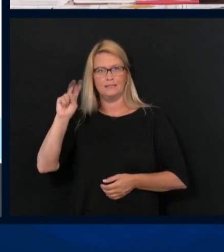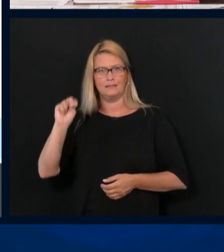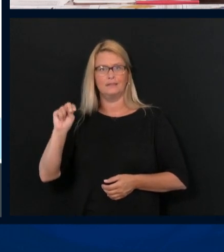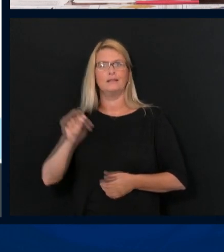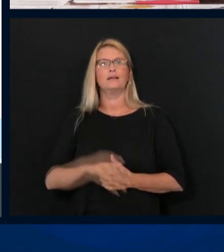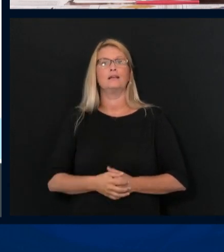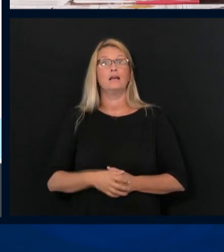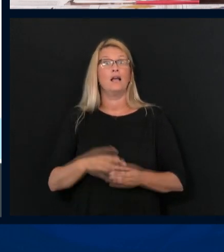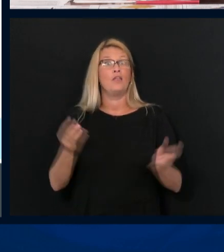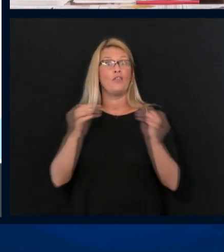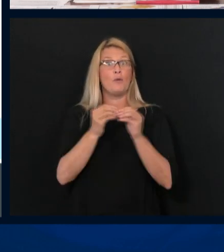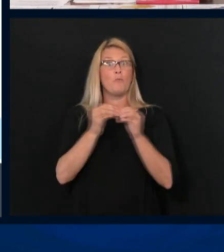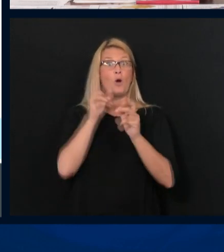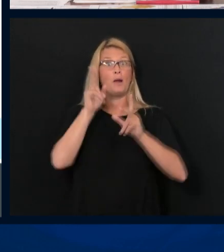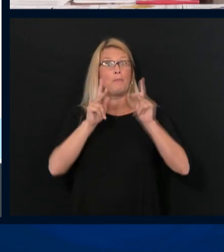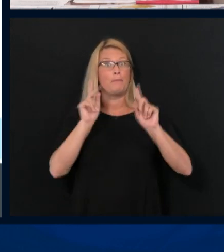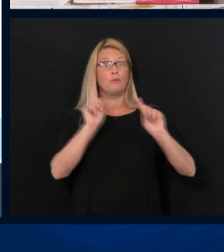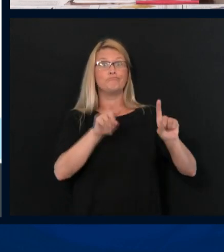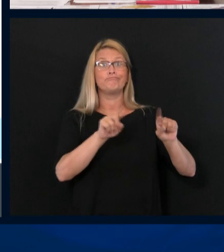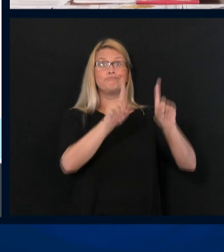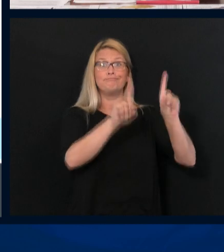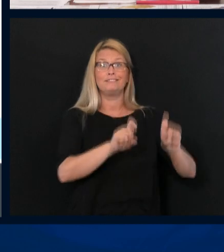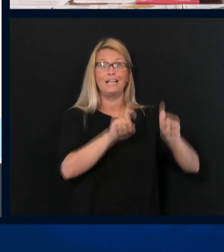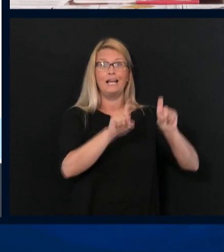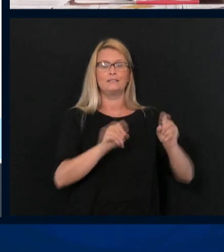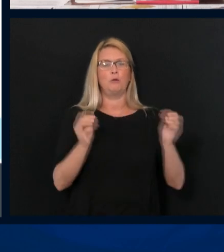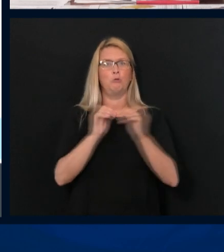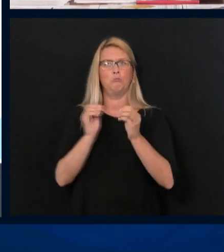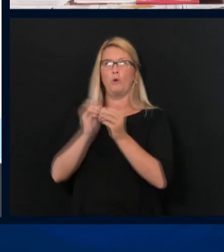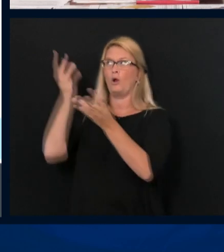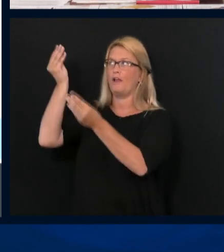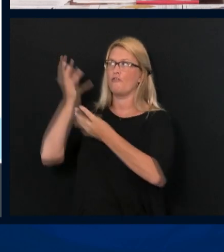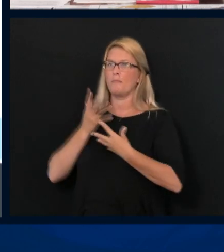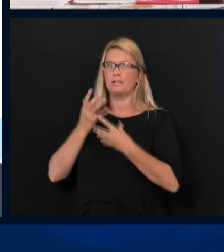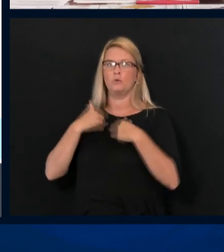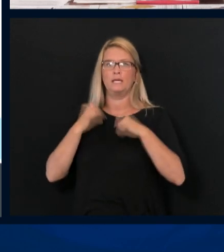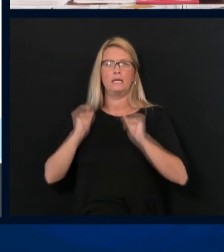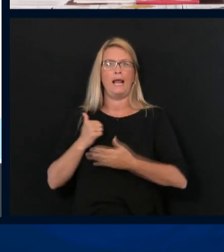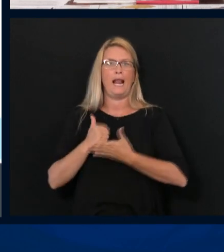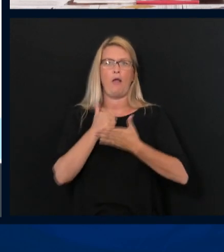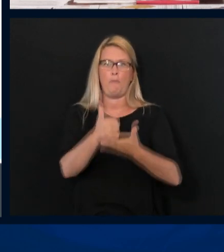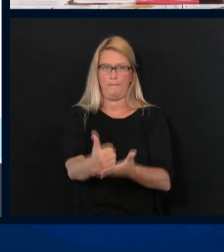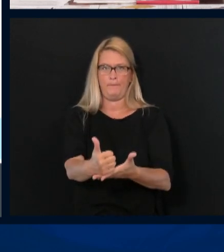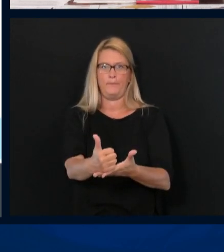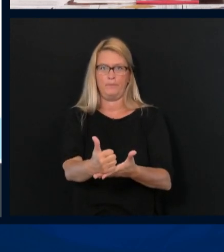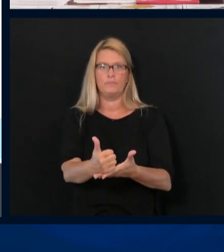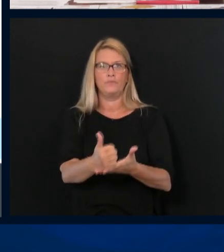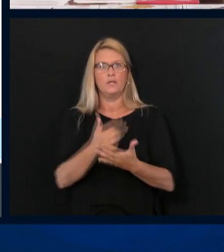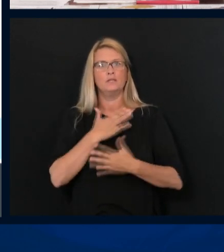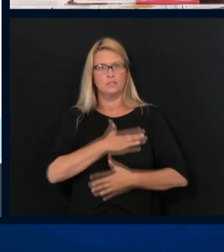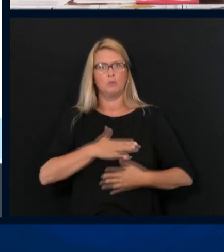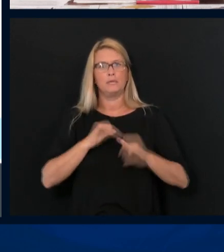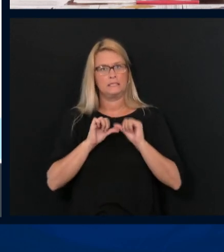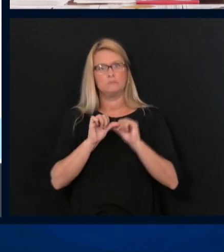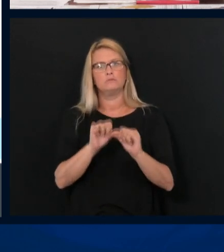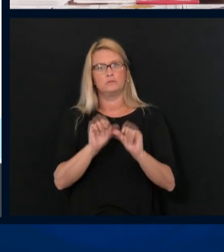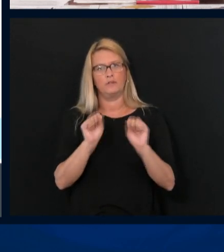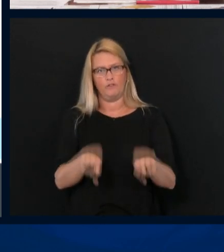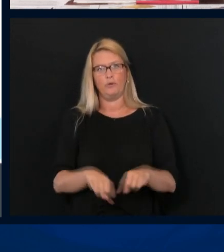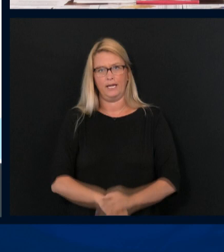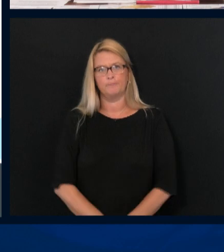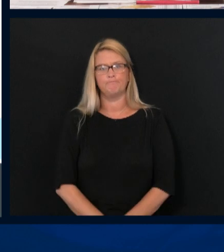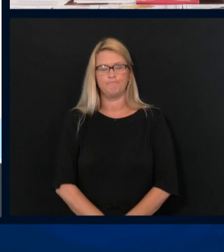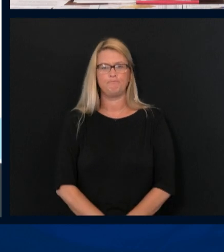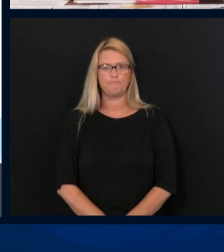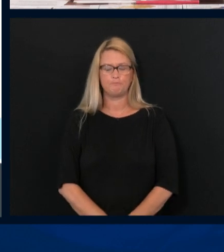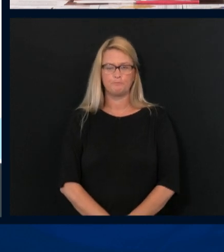we test, the more we know, the better we'll be, the better we can help you. So just please stay after it if you can.